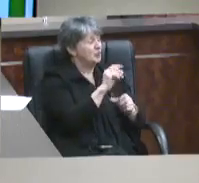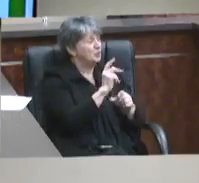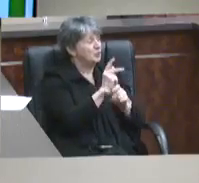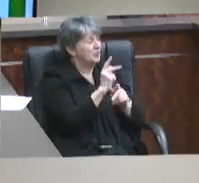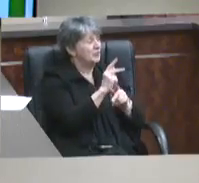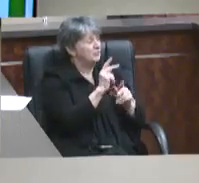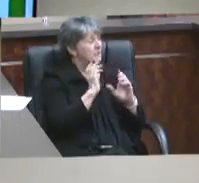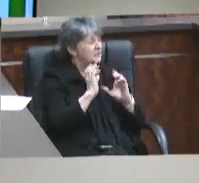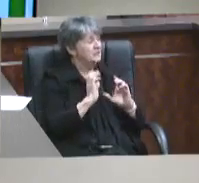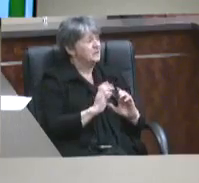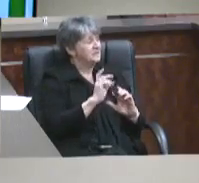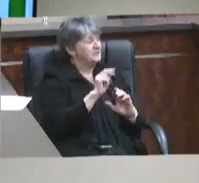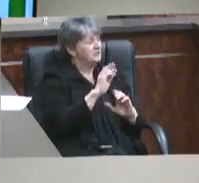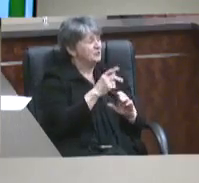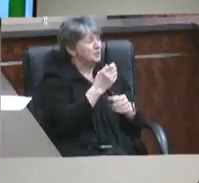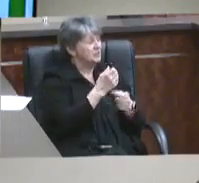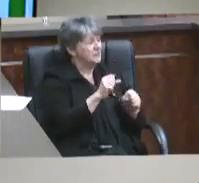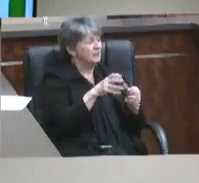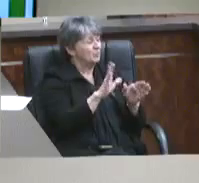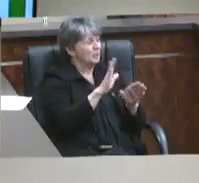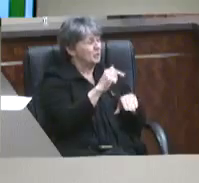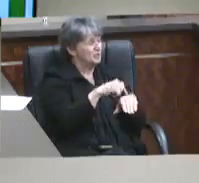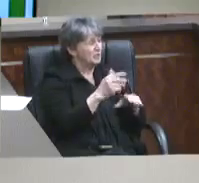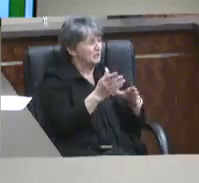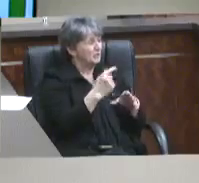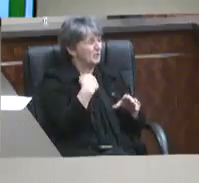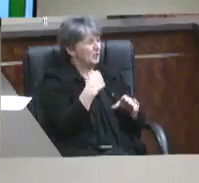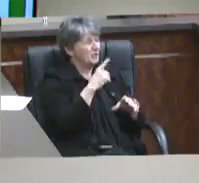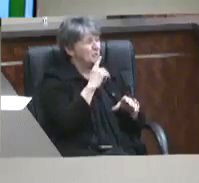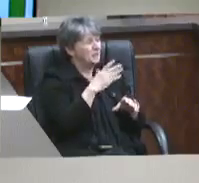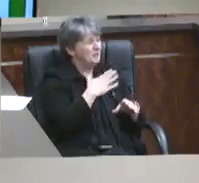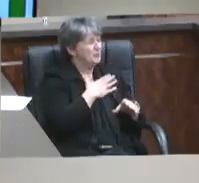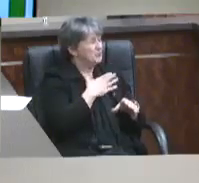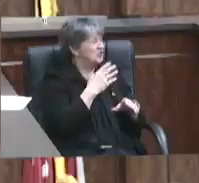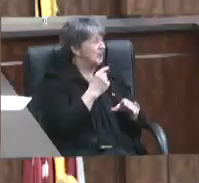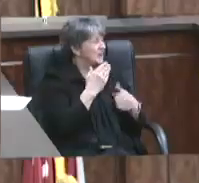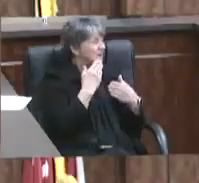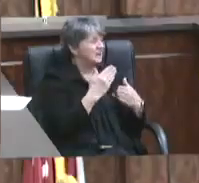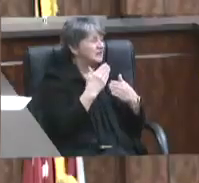Laurel safe over your time here. We really appreciate it. Gonna miss you. Okay.